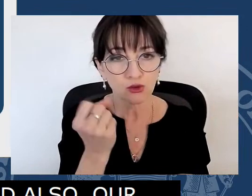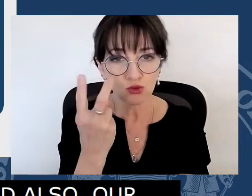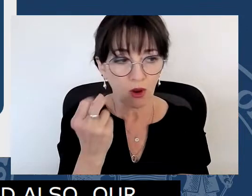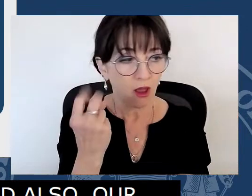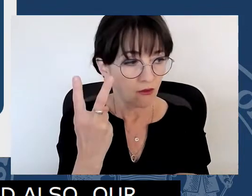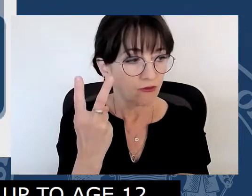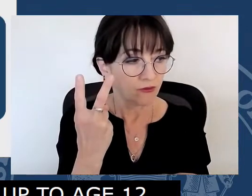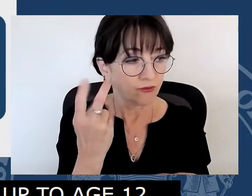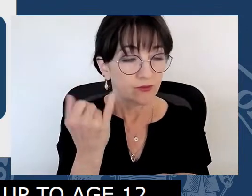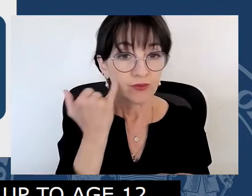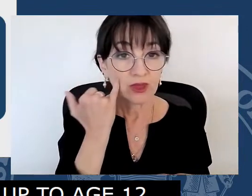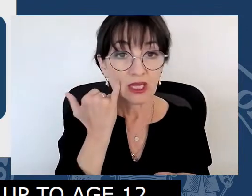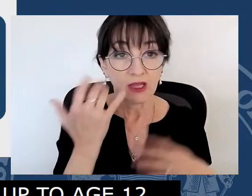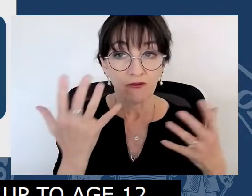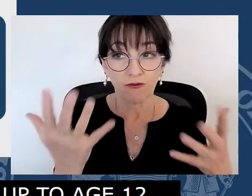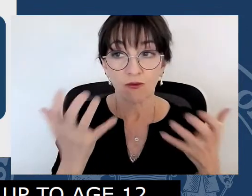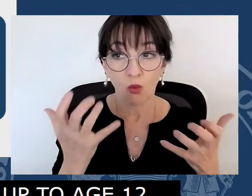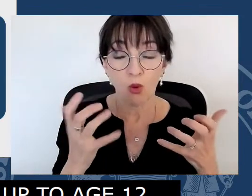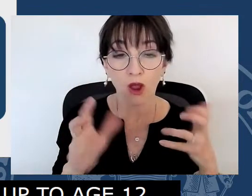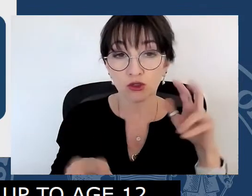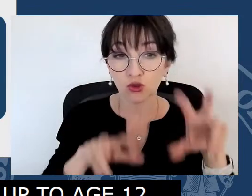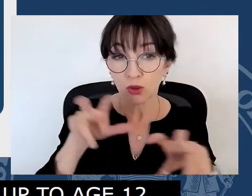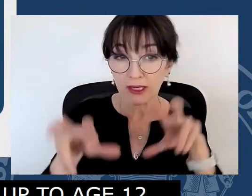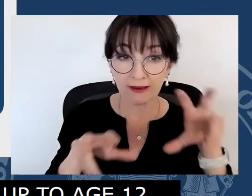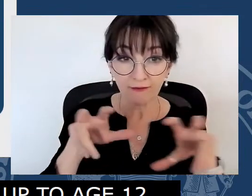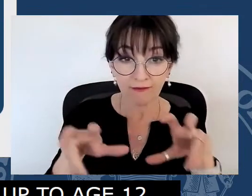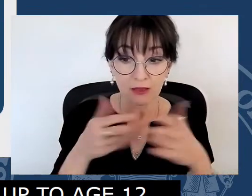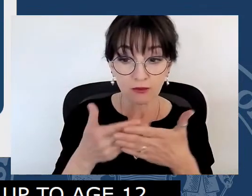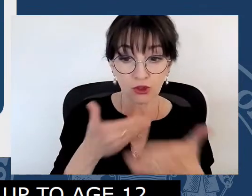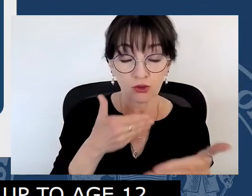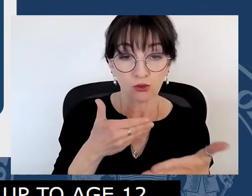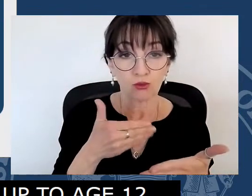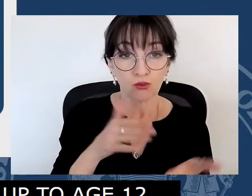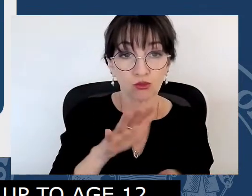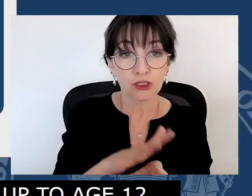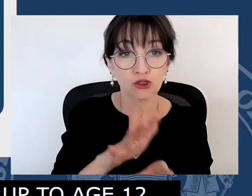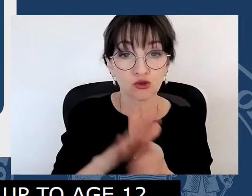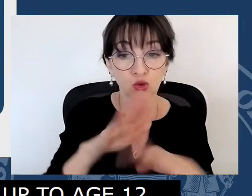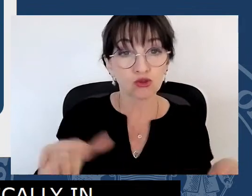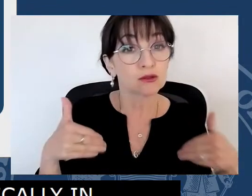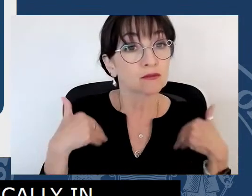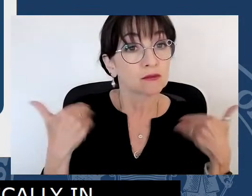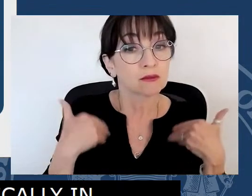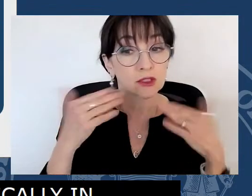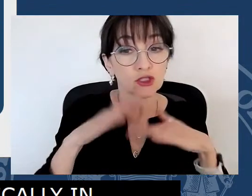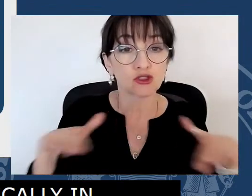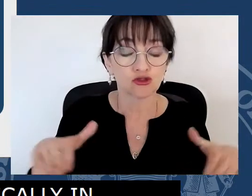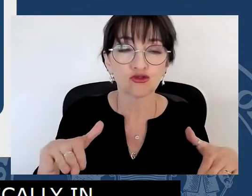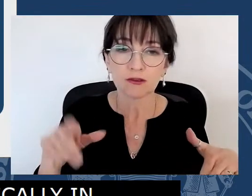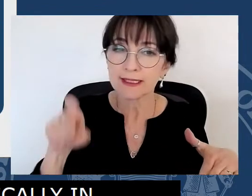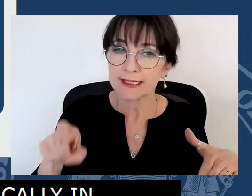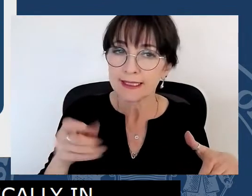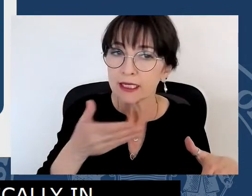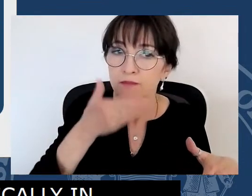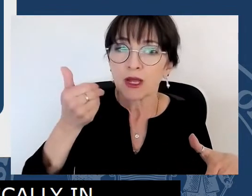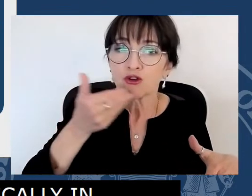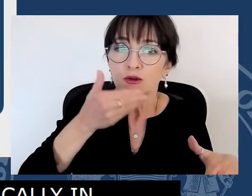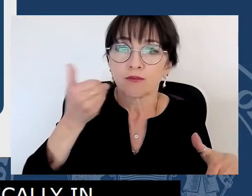make investments specifically in preschool children, we have to find a little bit better way to do that. So an investment